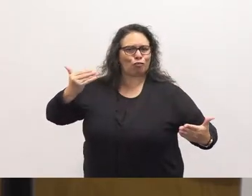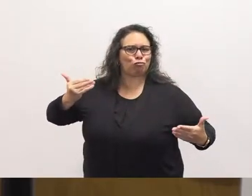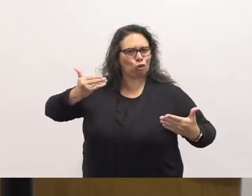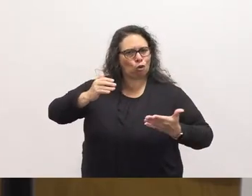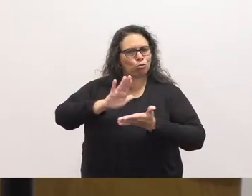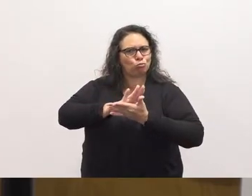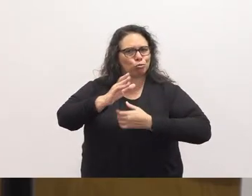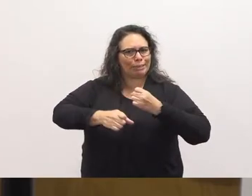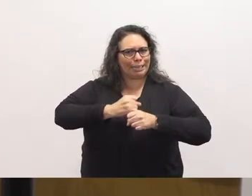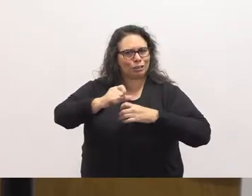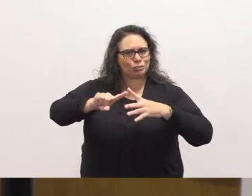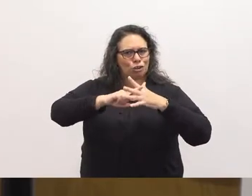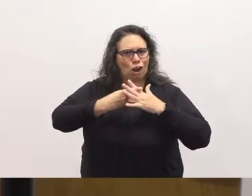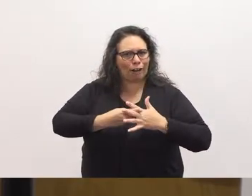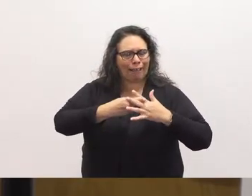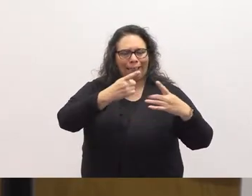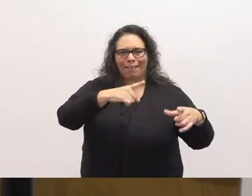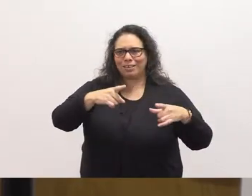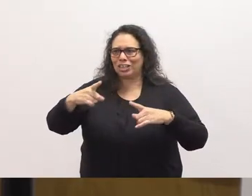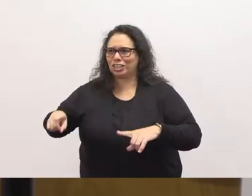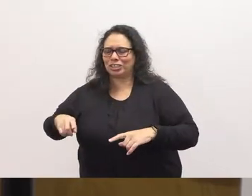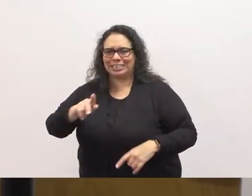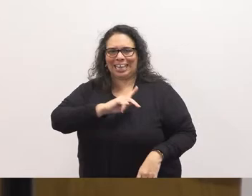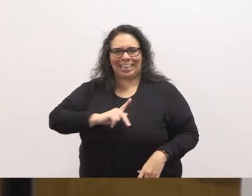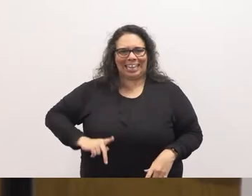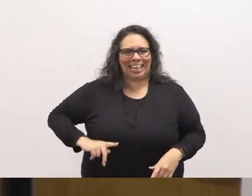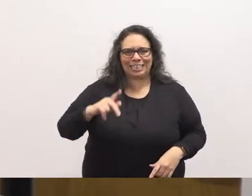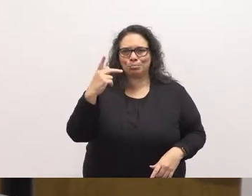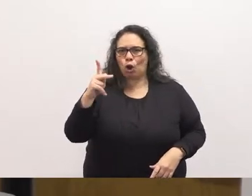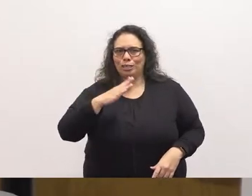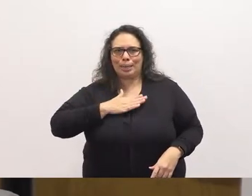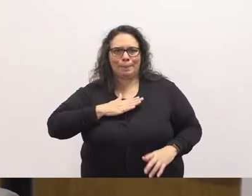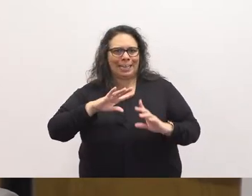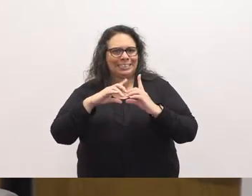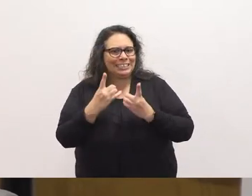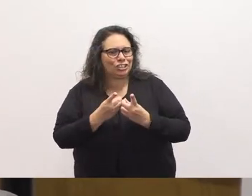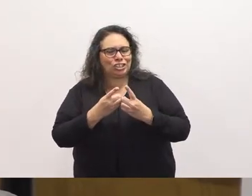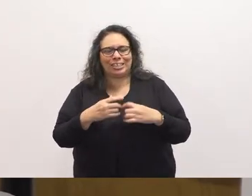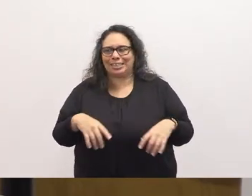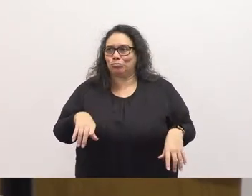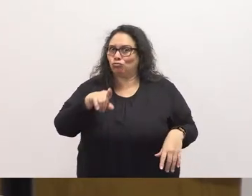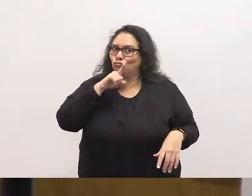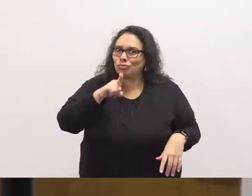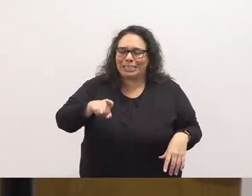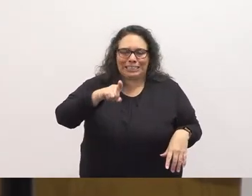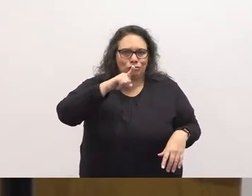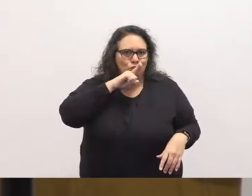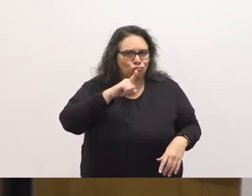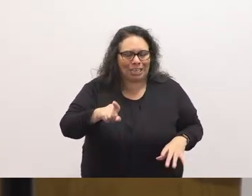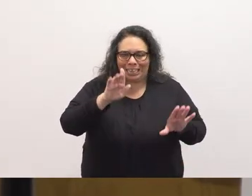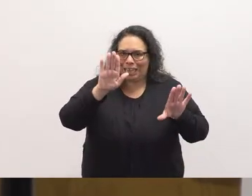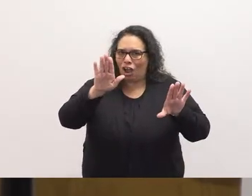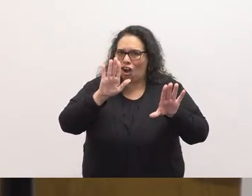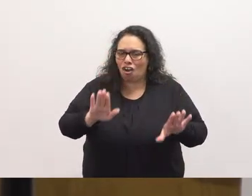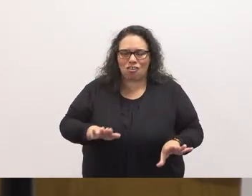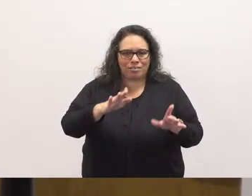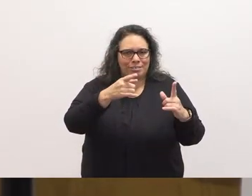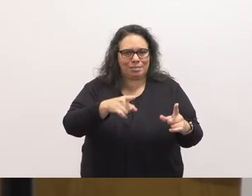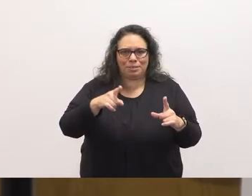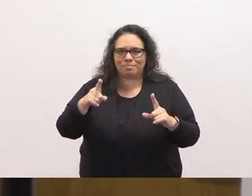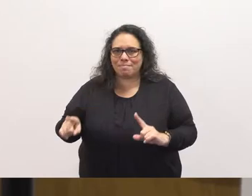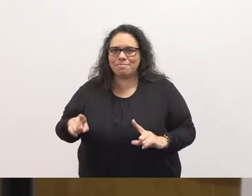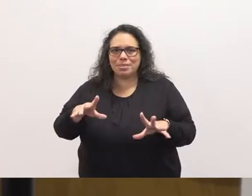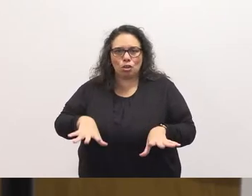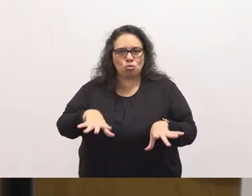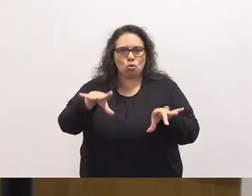There was events hosted at Kings Park in my district. There was a really, really awesome event